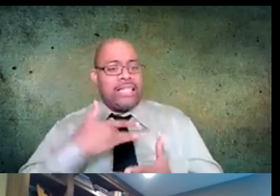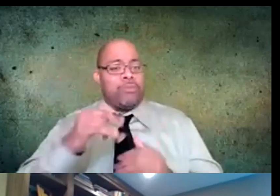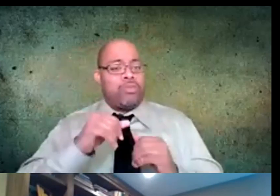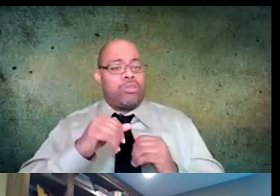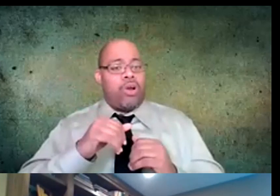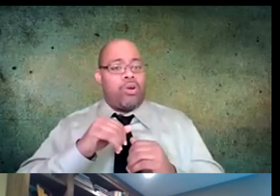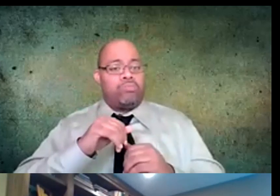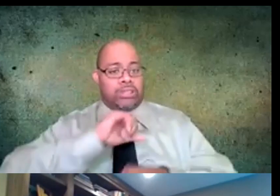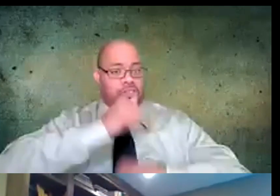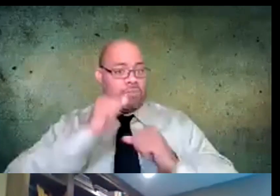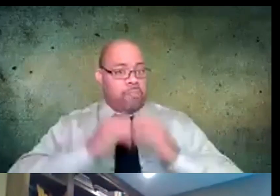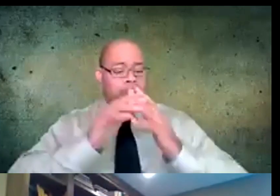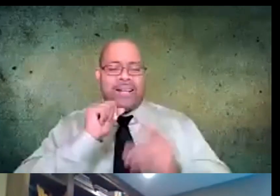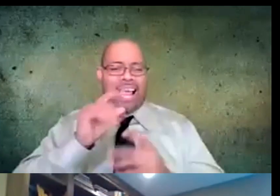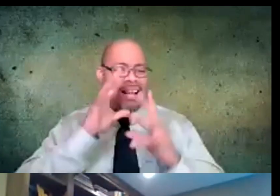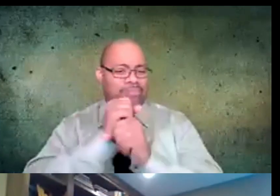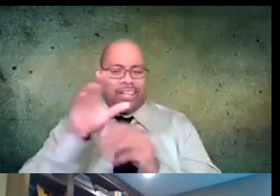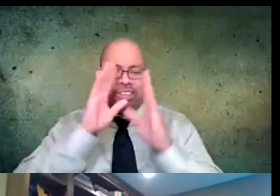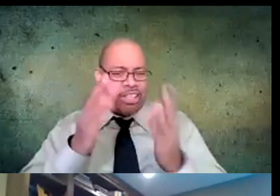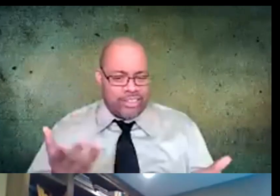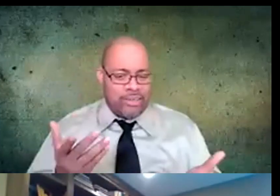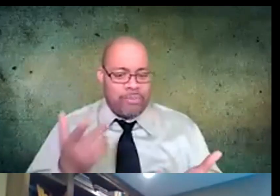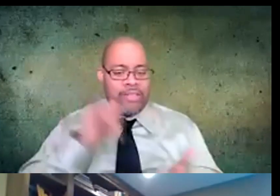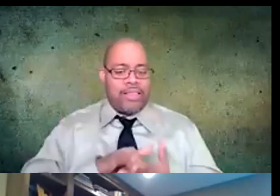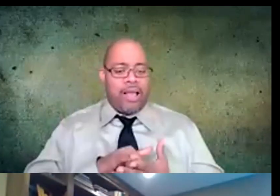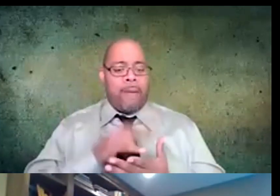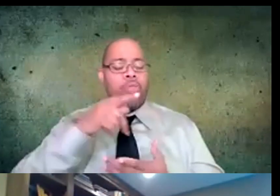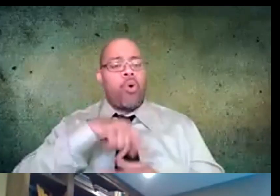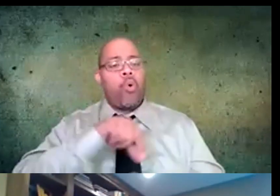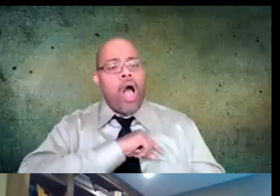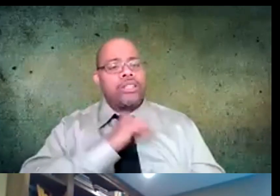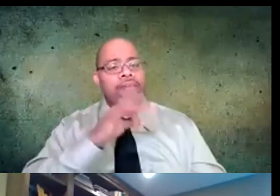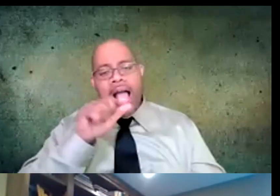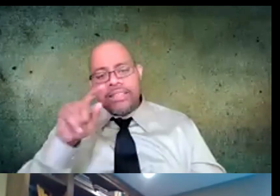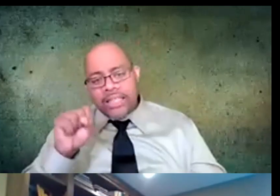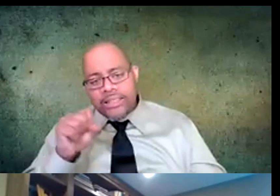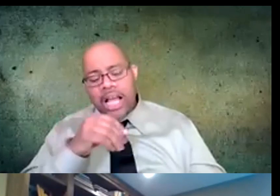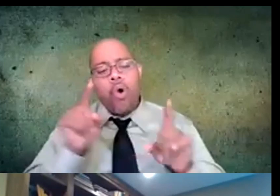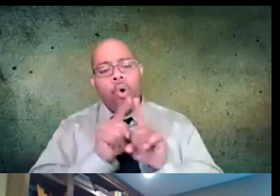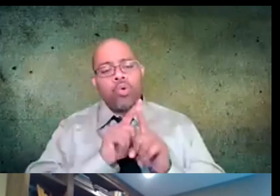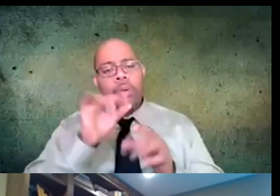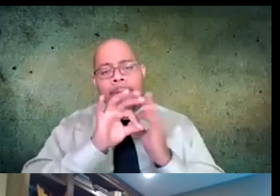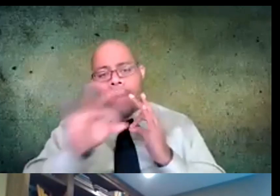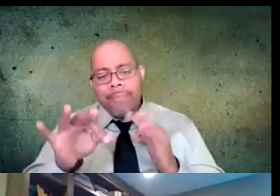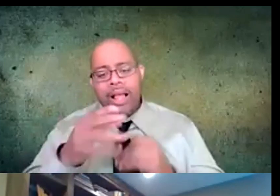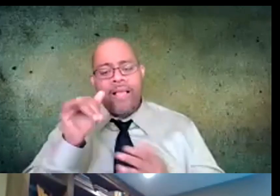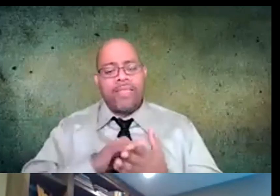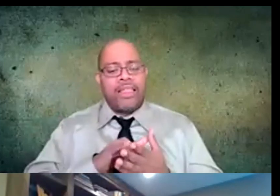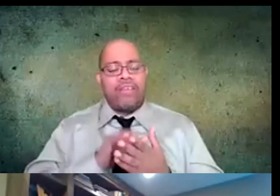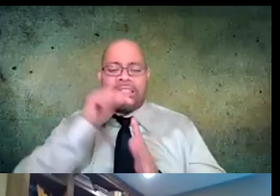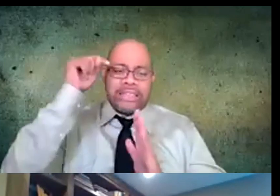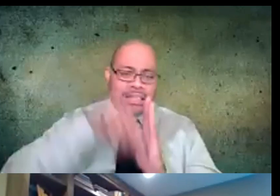typical startup, because of our pipeline, the quality of the assets and also where the pipeline is and the extensiveness of